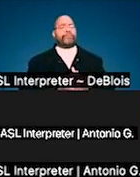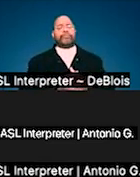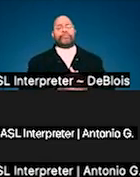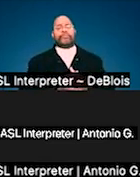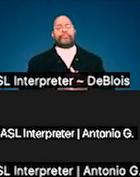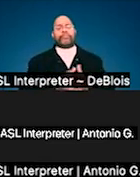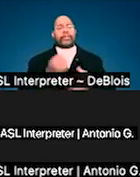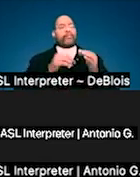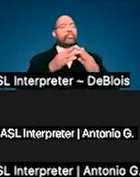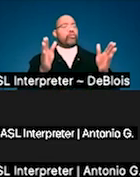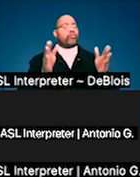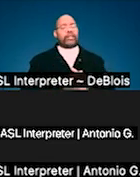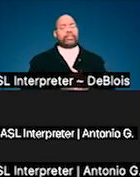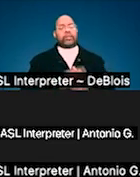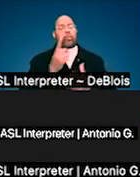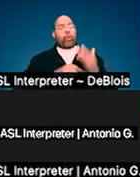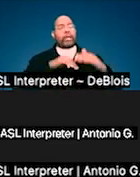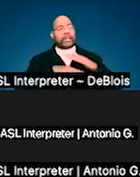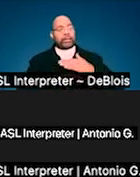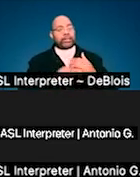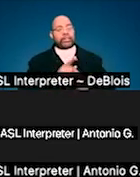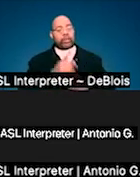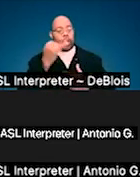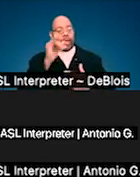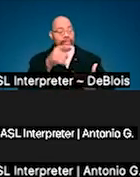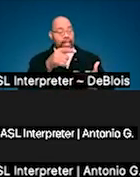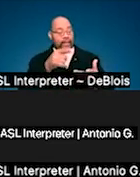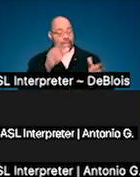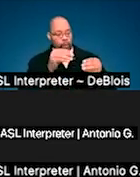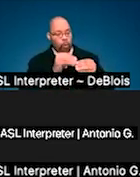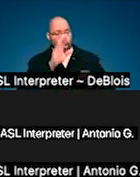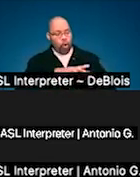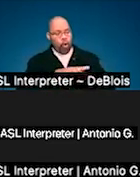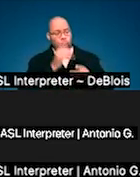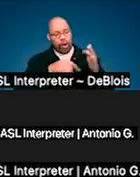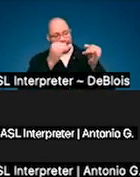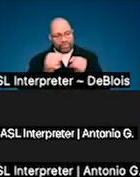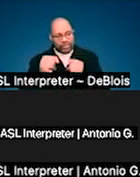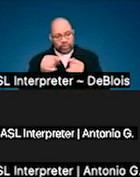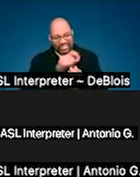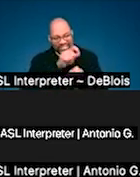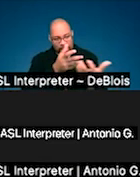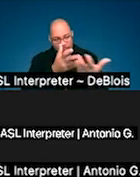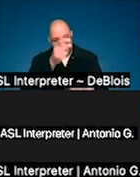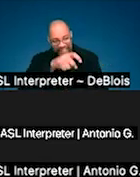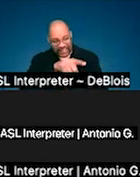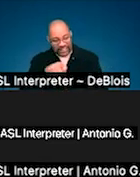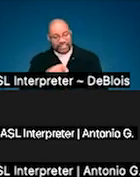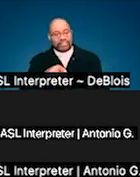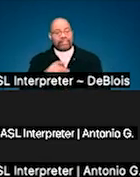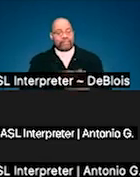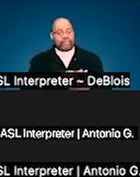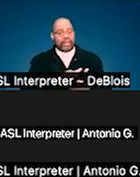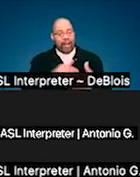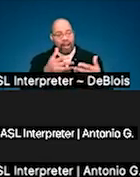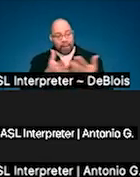instead of generalizing what accessibility is, if they kind of focus more on what an individual's exact needs are and kind of accommodate